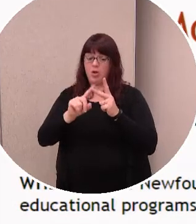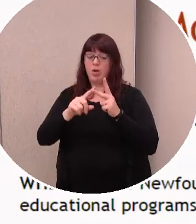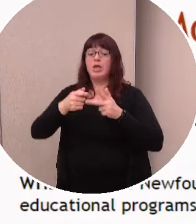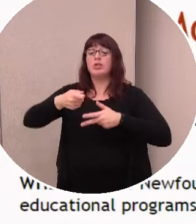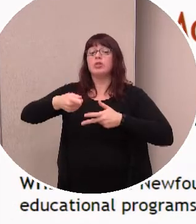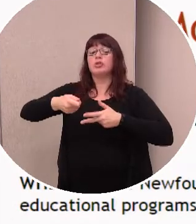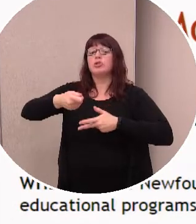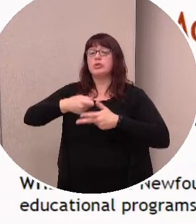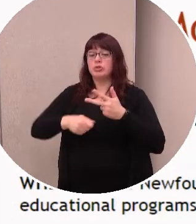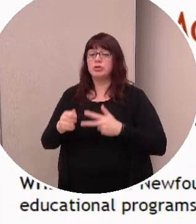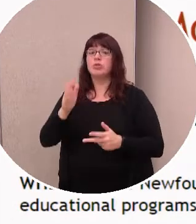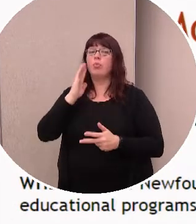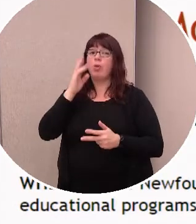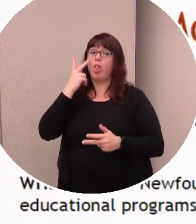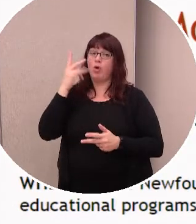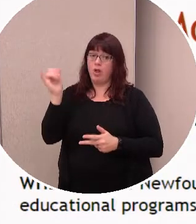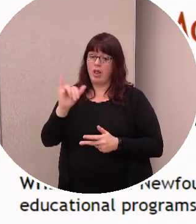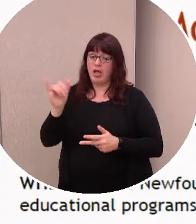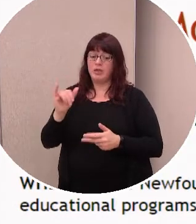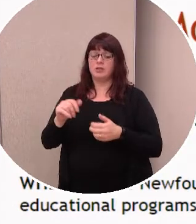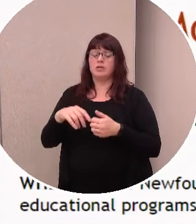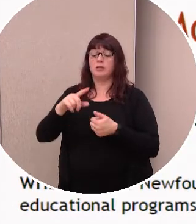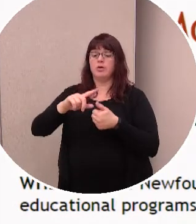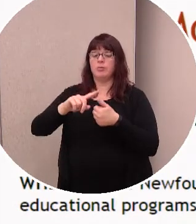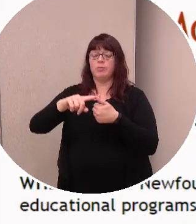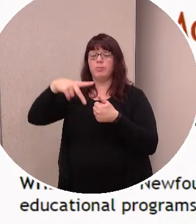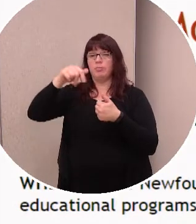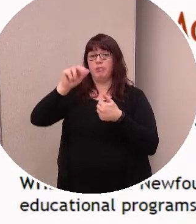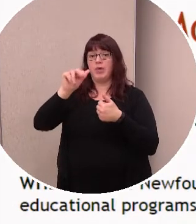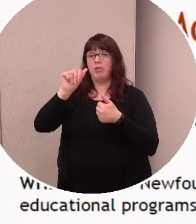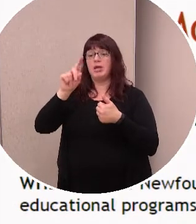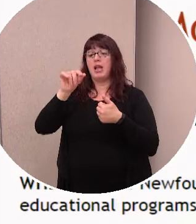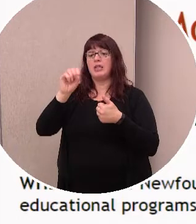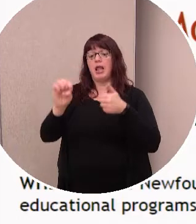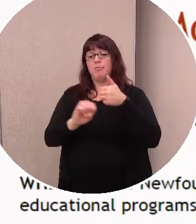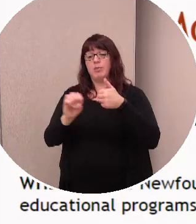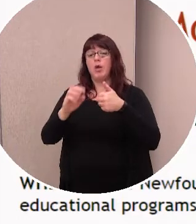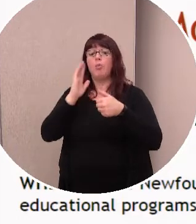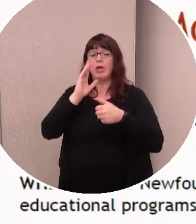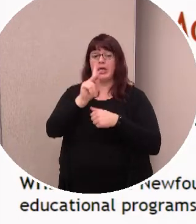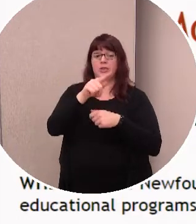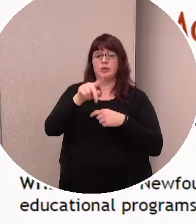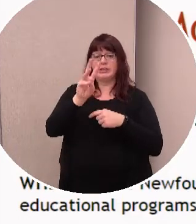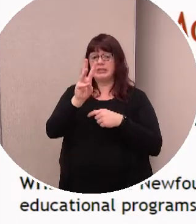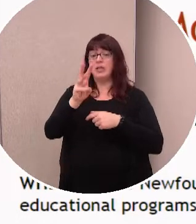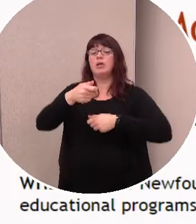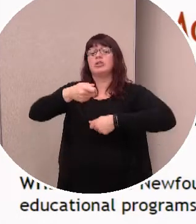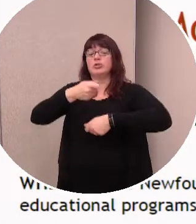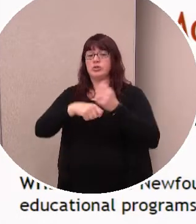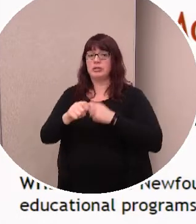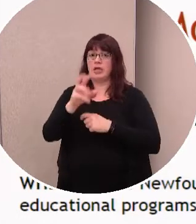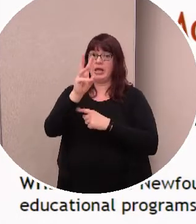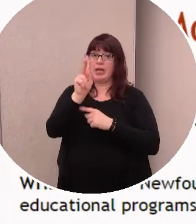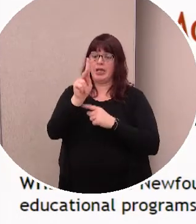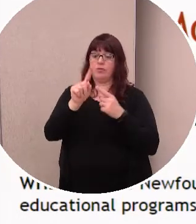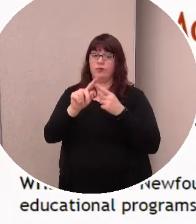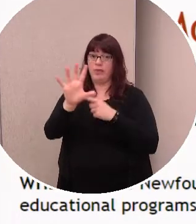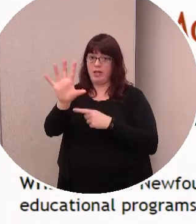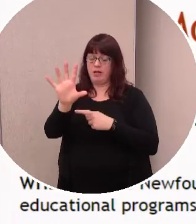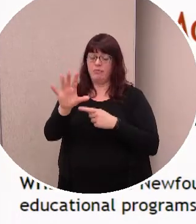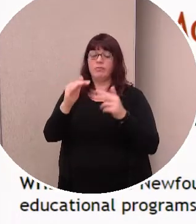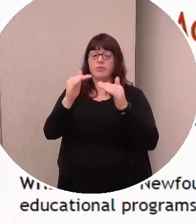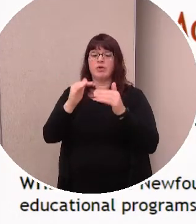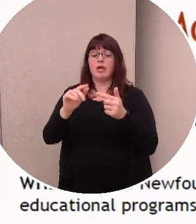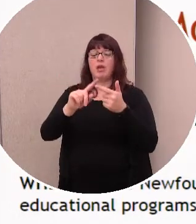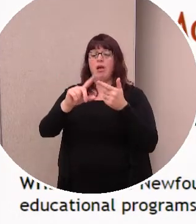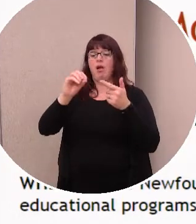changes be made. Paradise Elementary will be reconfigured from a K to 6 to K to 5.